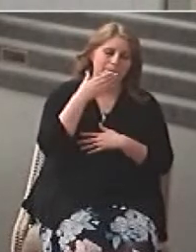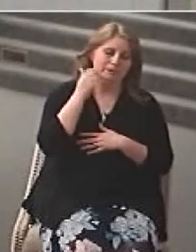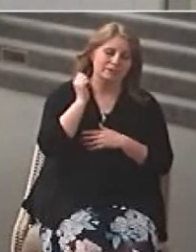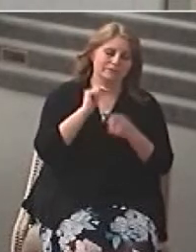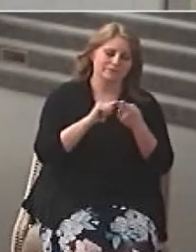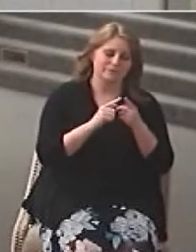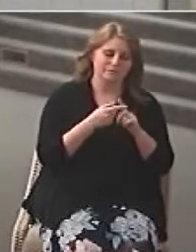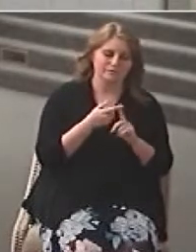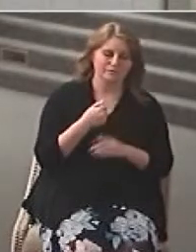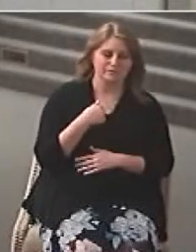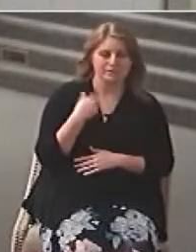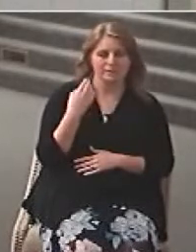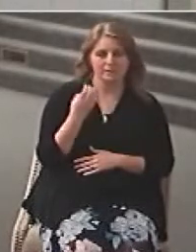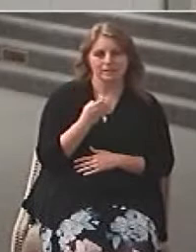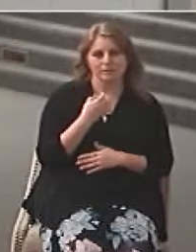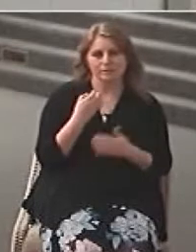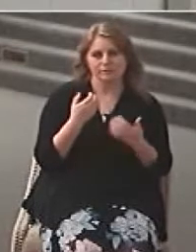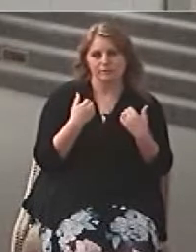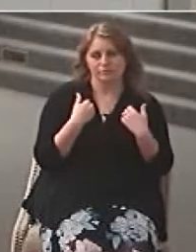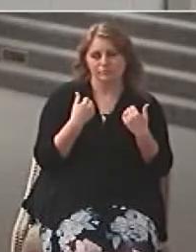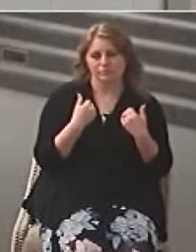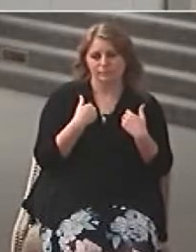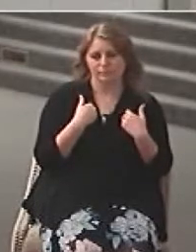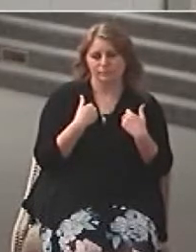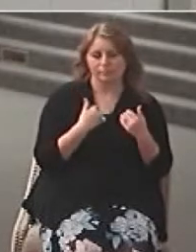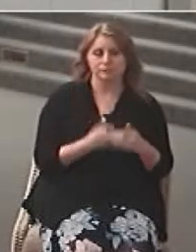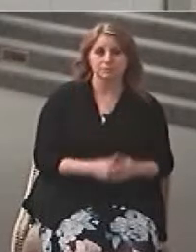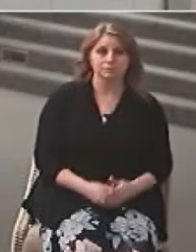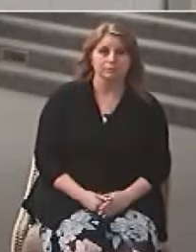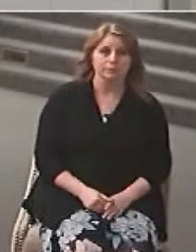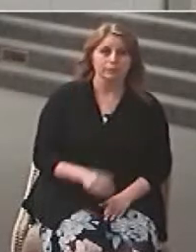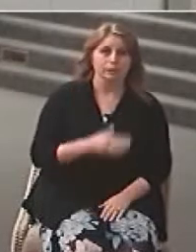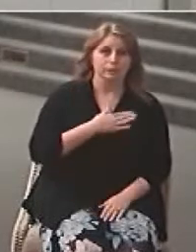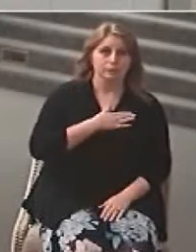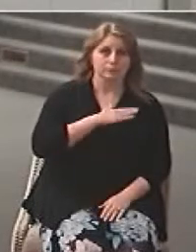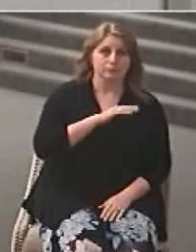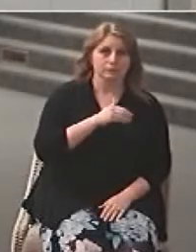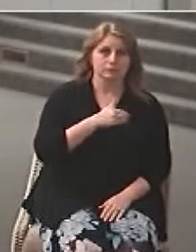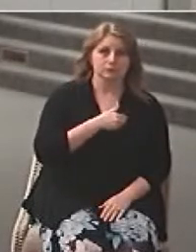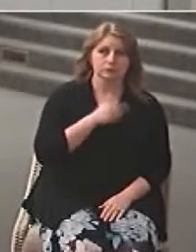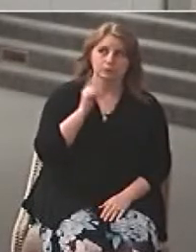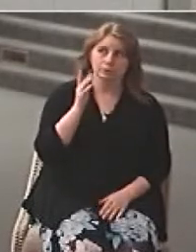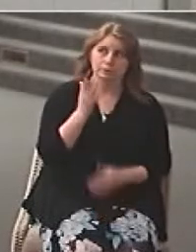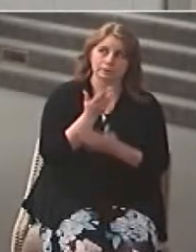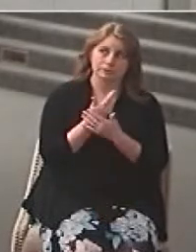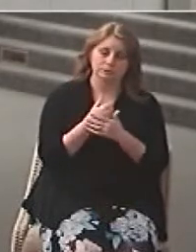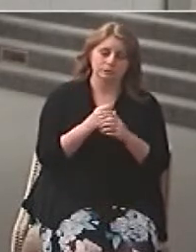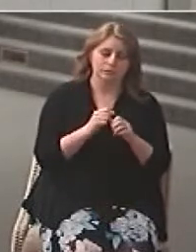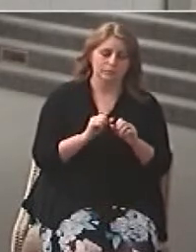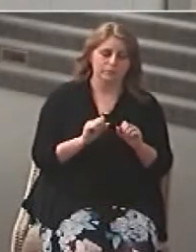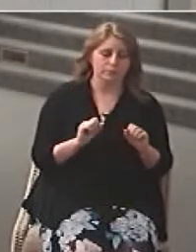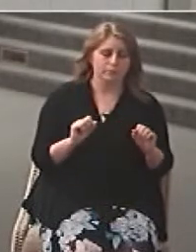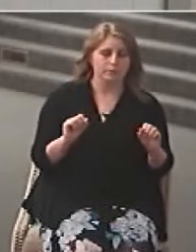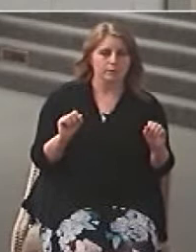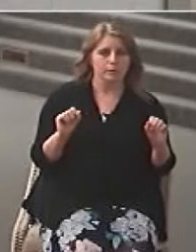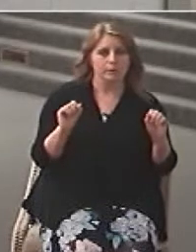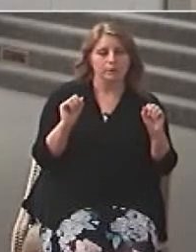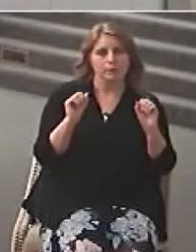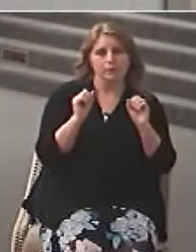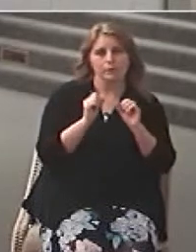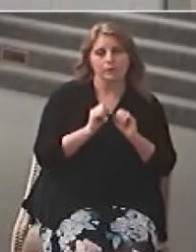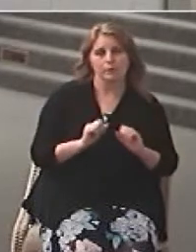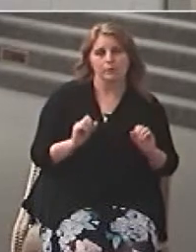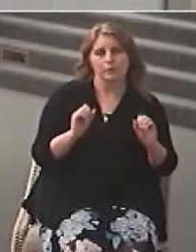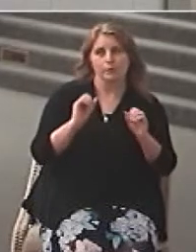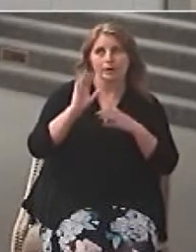friend I ever had, He saves my soul, oh bless